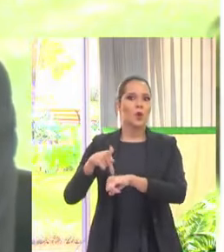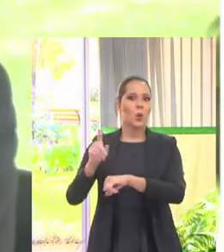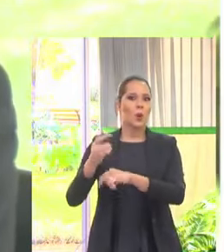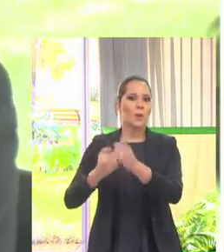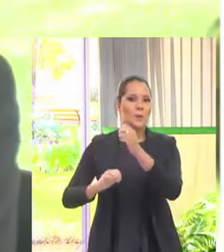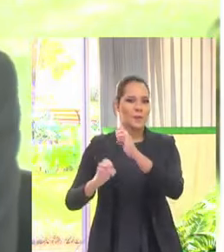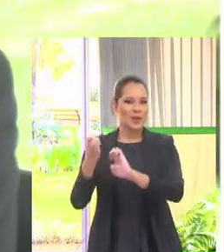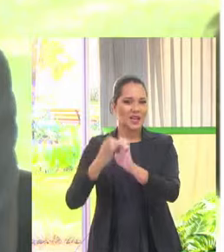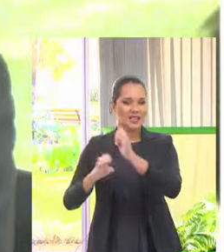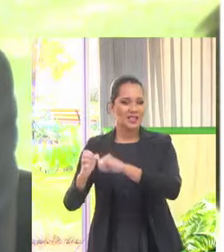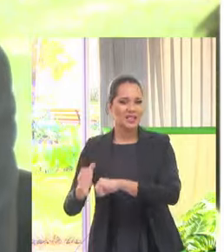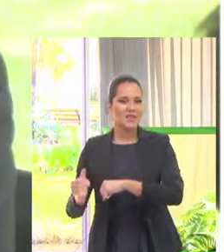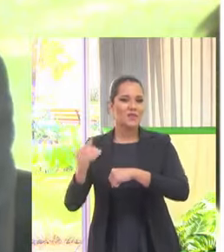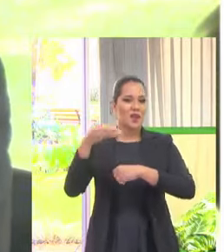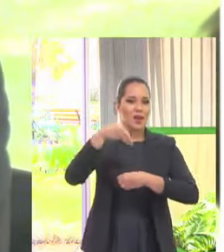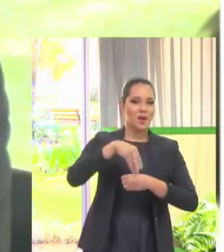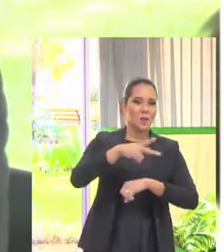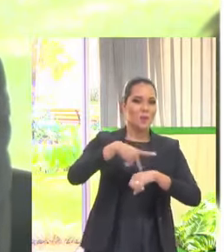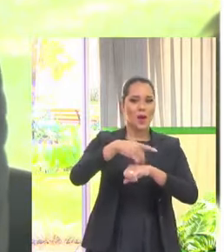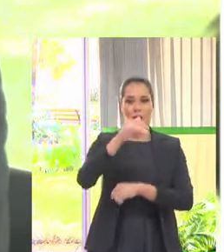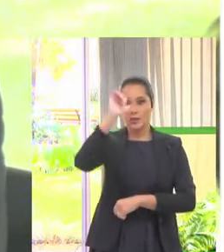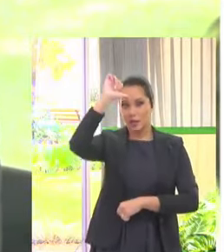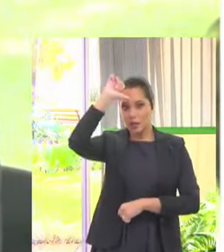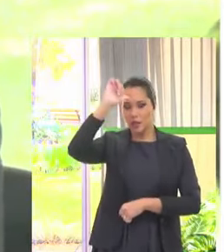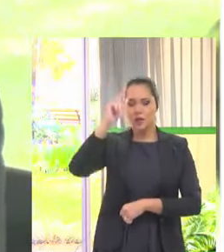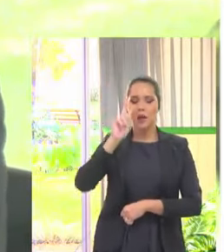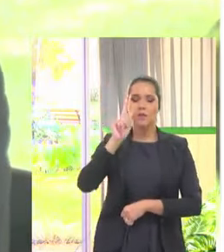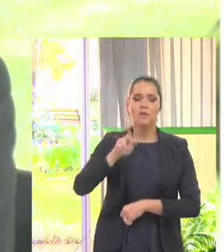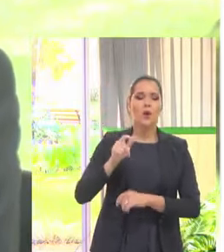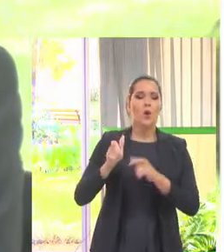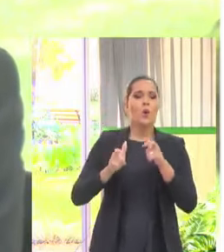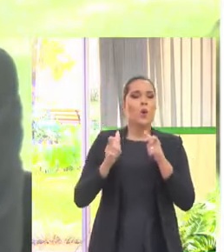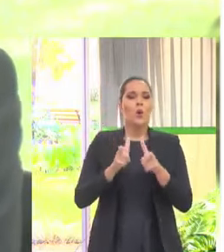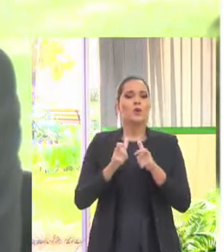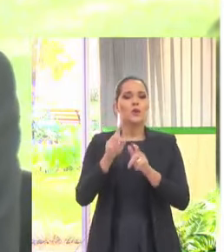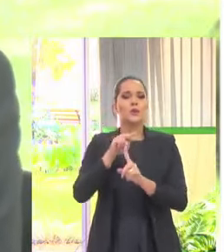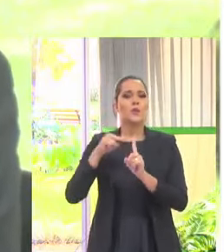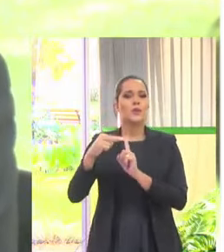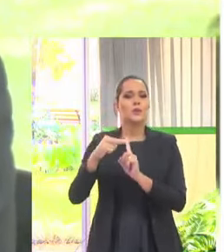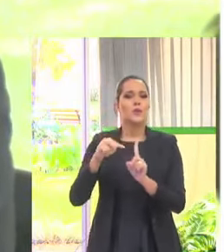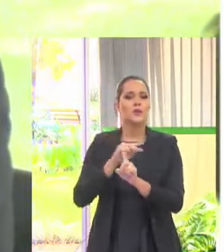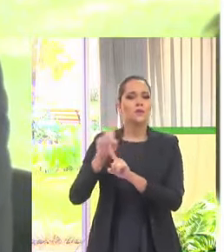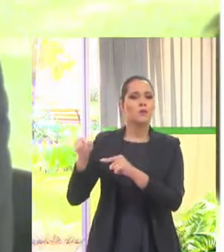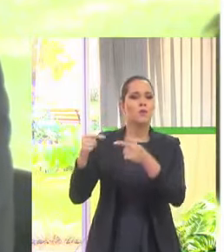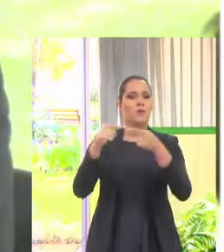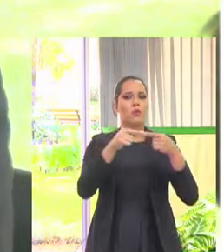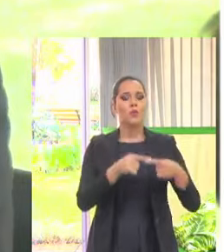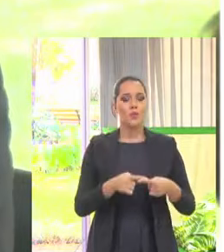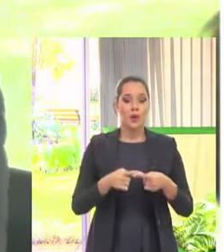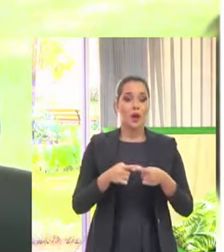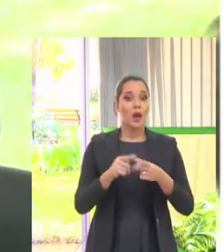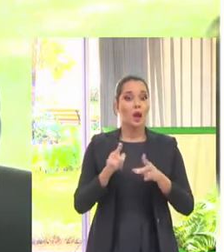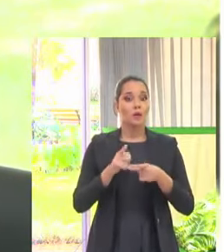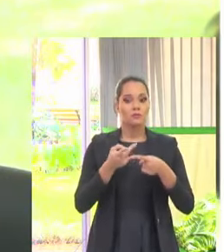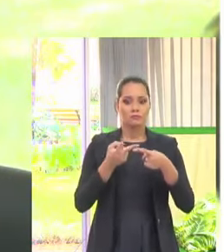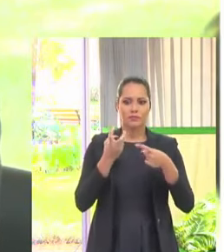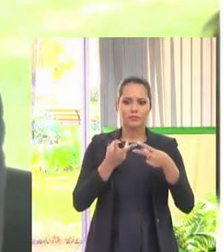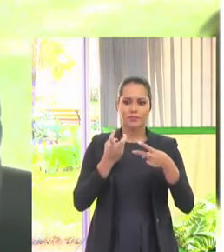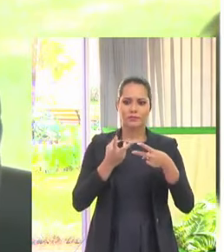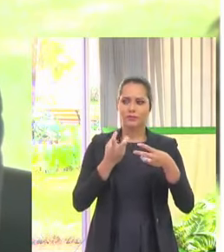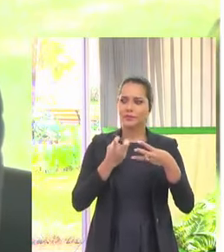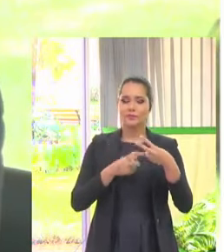and said, where do our visions overlap? And they identified three areas where they said we can jointly pool